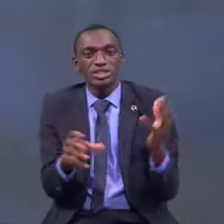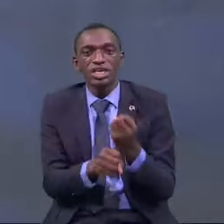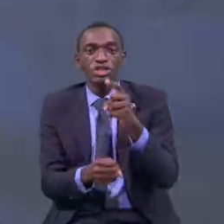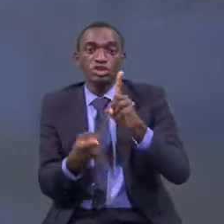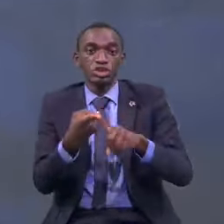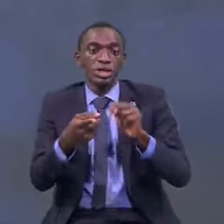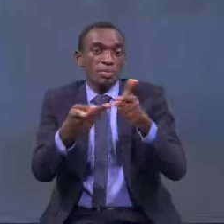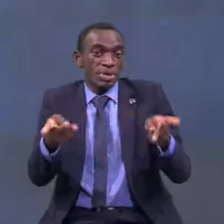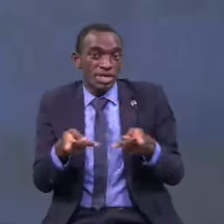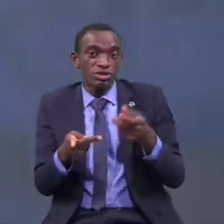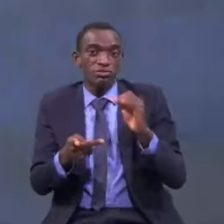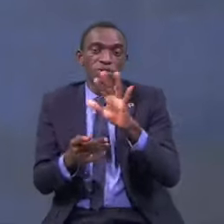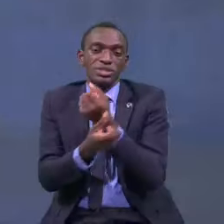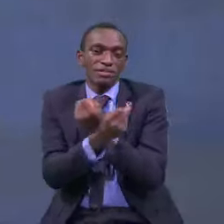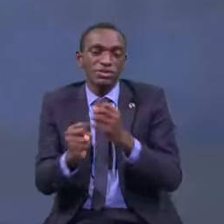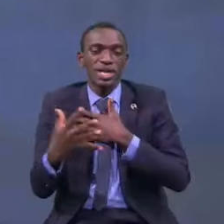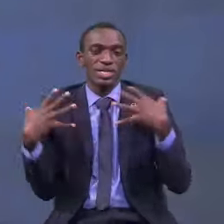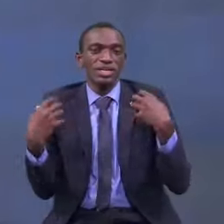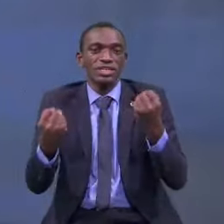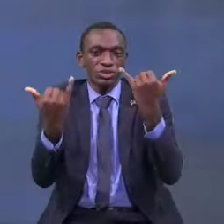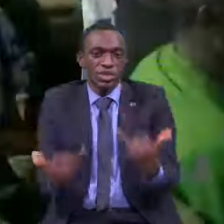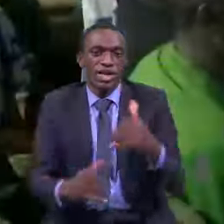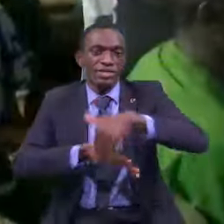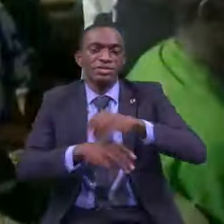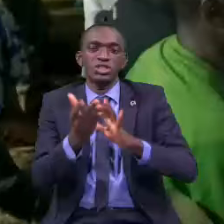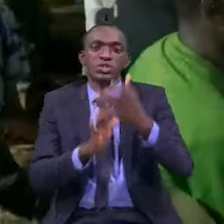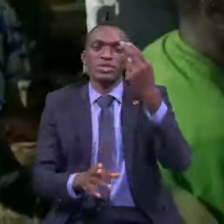and healing tonight in Jesus' name.